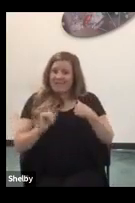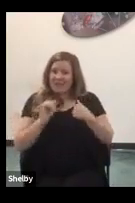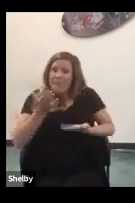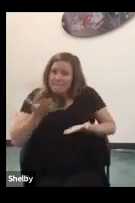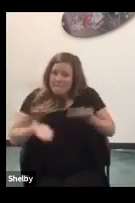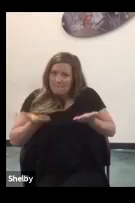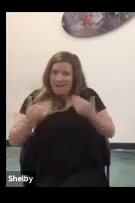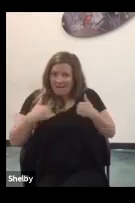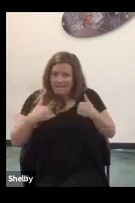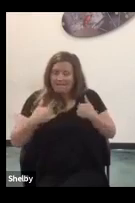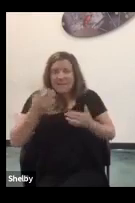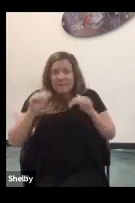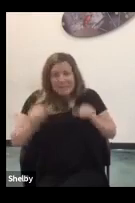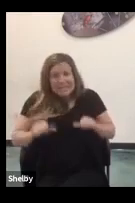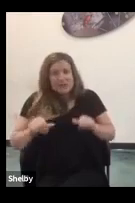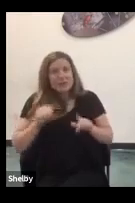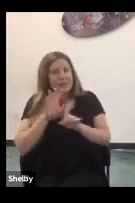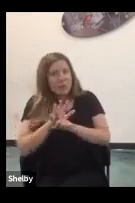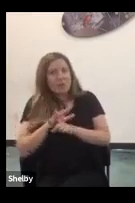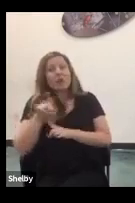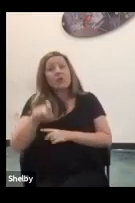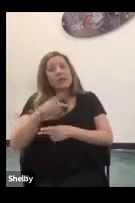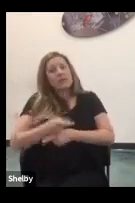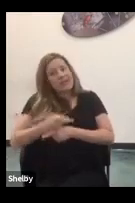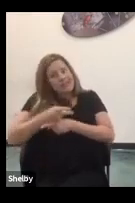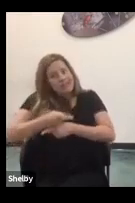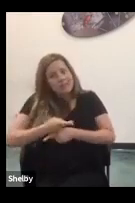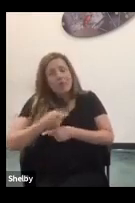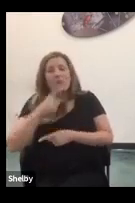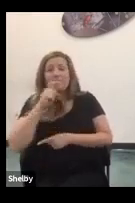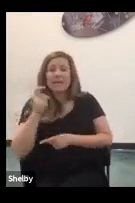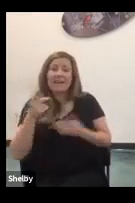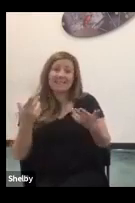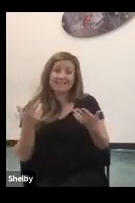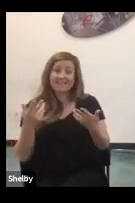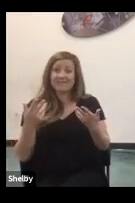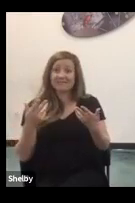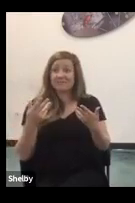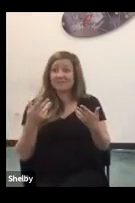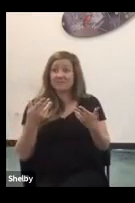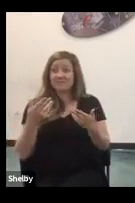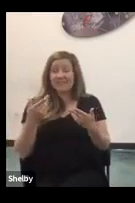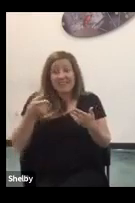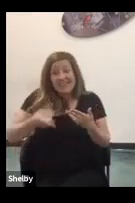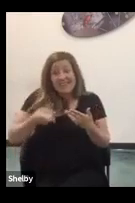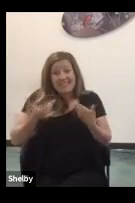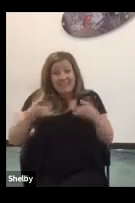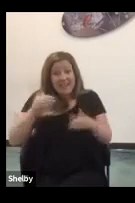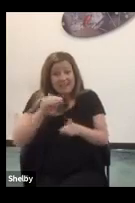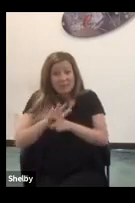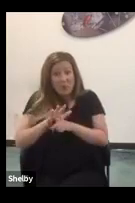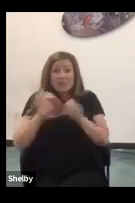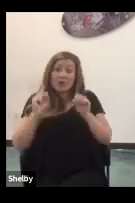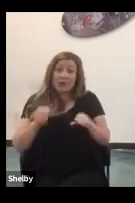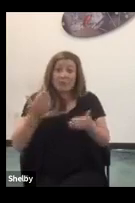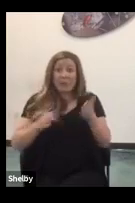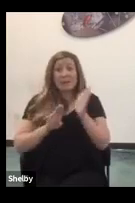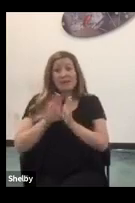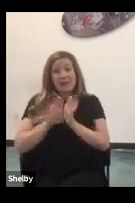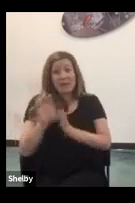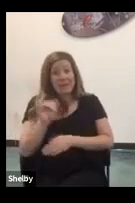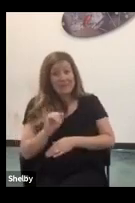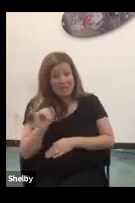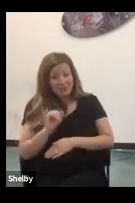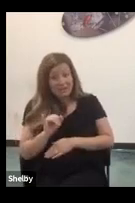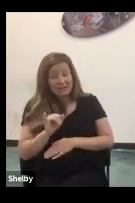so they want to be cautious because they could develop the infection, and we still do